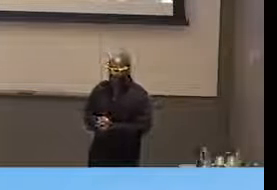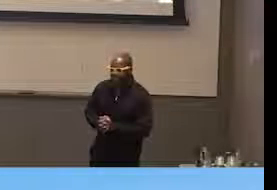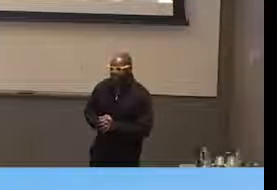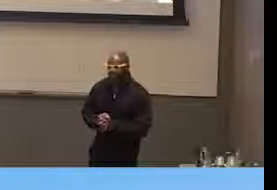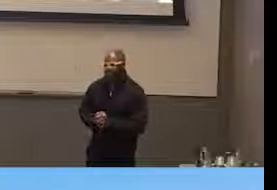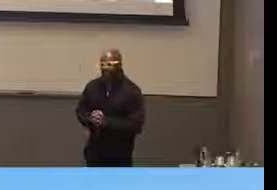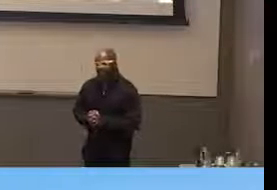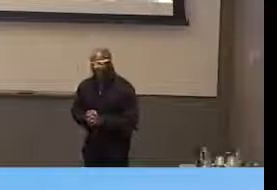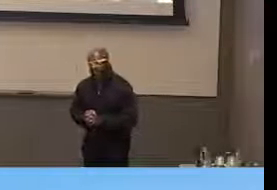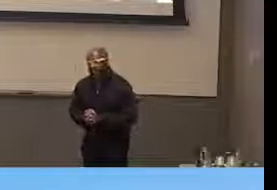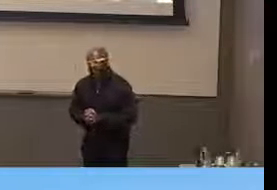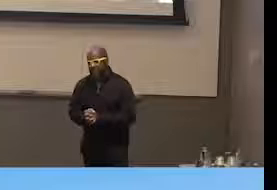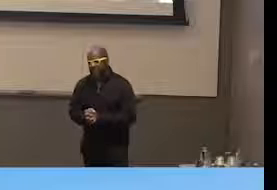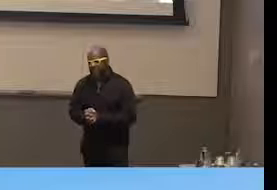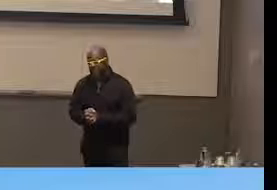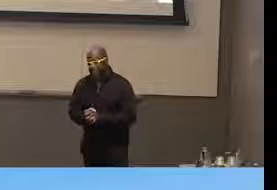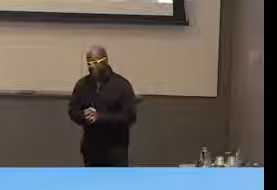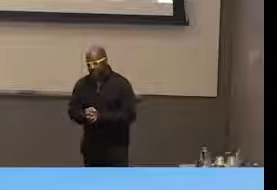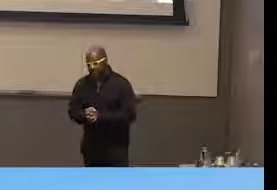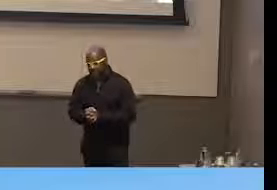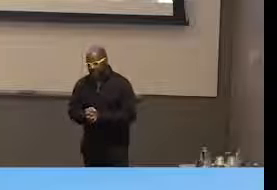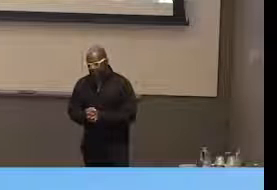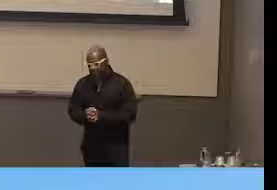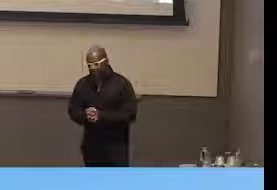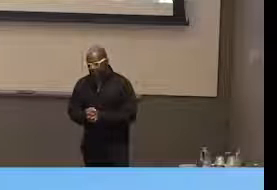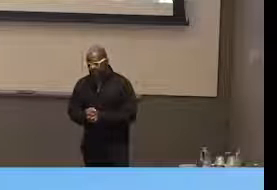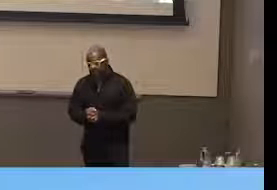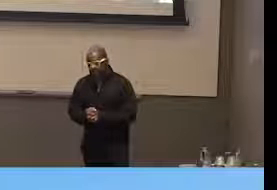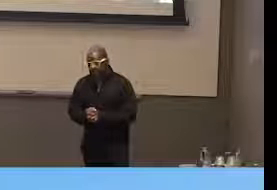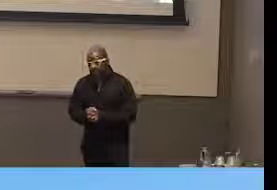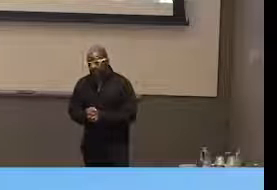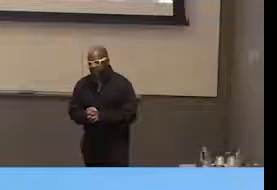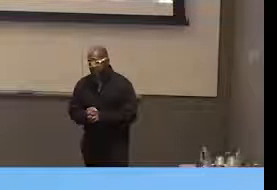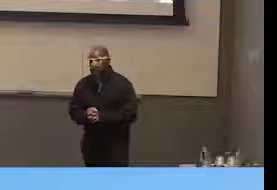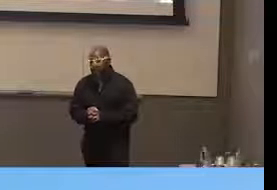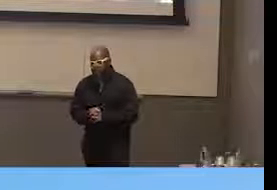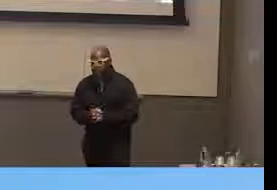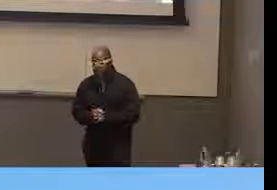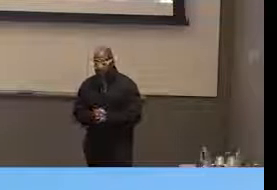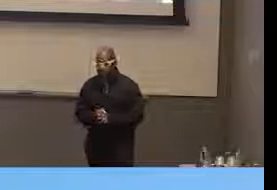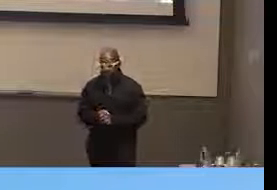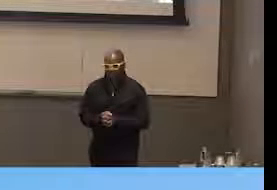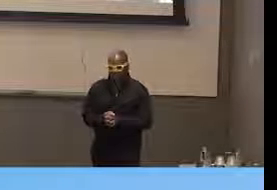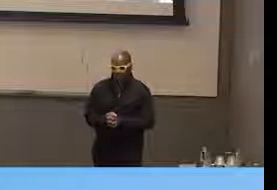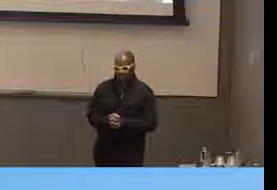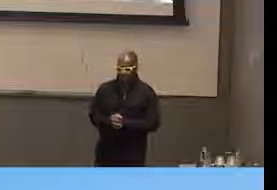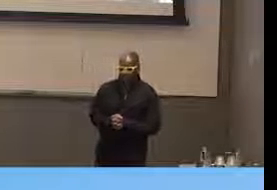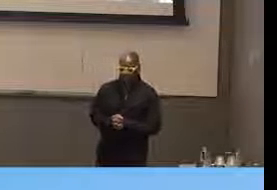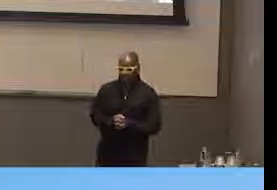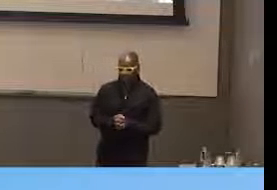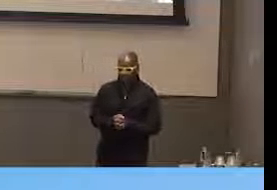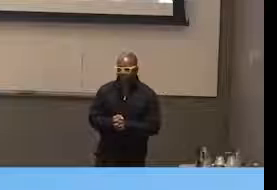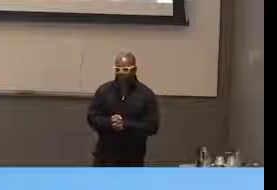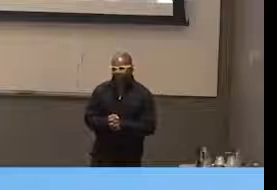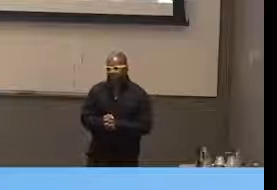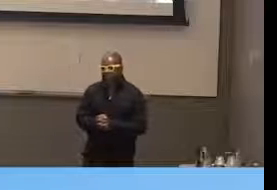talk. So when I saw that image where you comparing the two neighborhoods, one that had a lot of green space and one didn't, the question